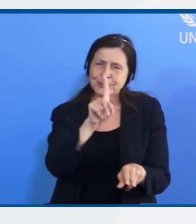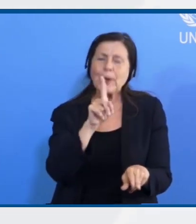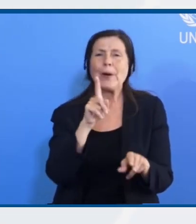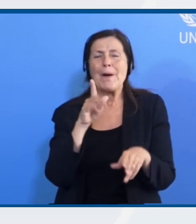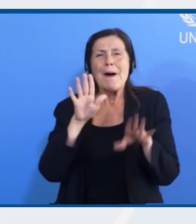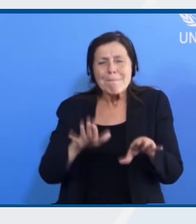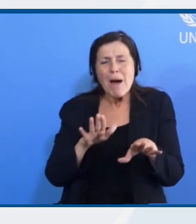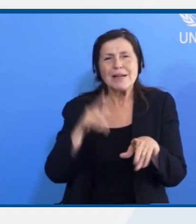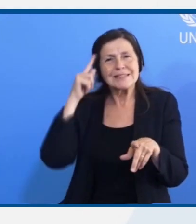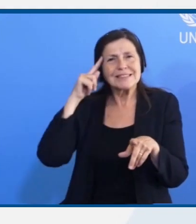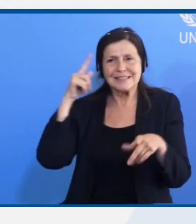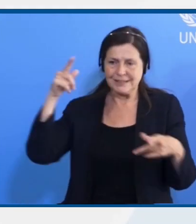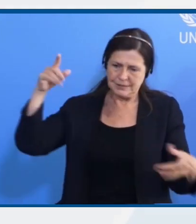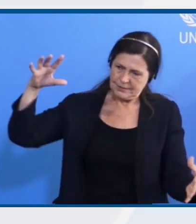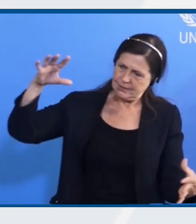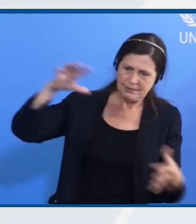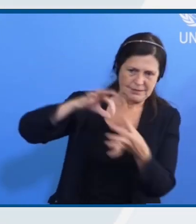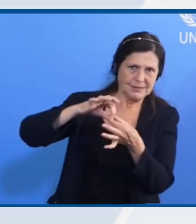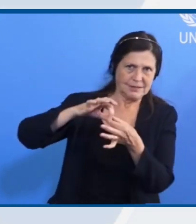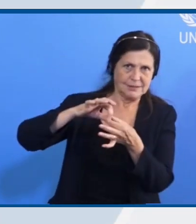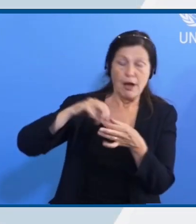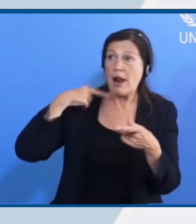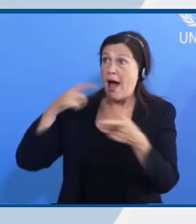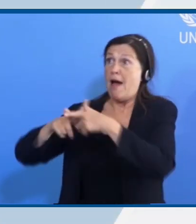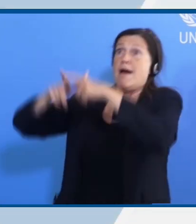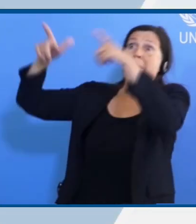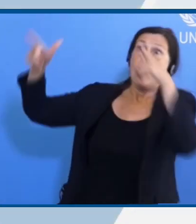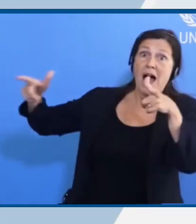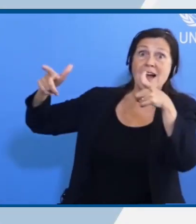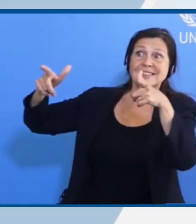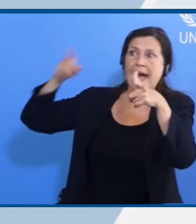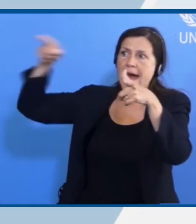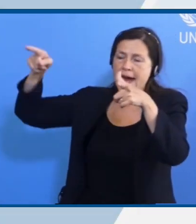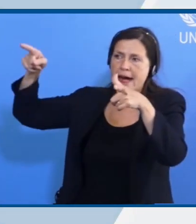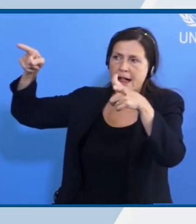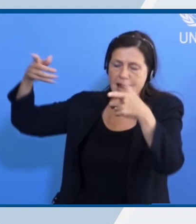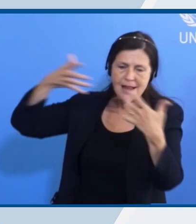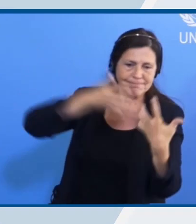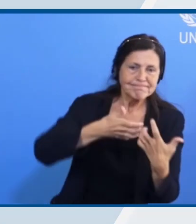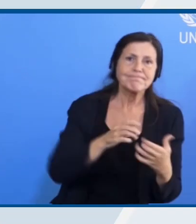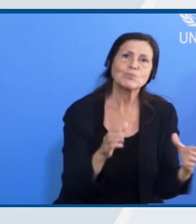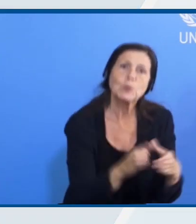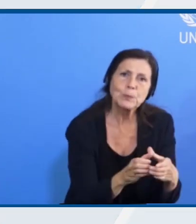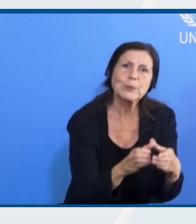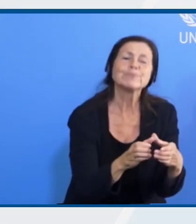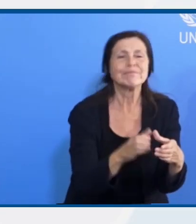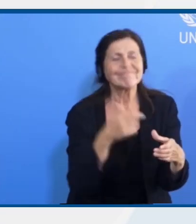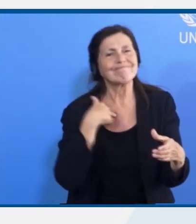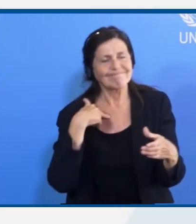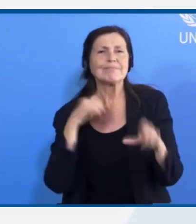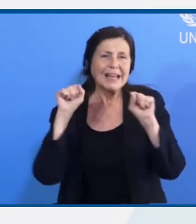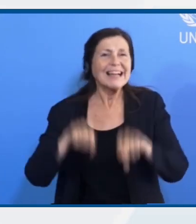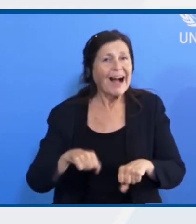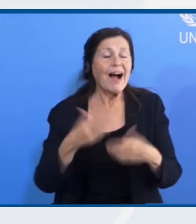of marry the lessons learned from the big scale and the large scale and reduce the information asymmetries again,